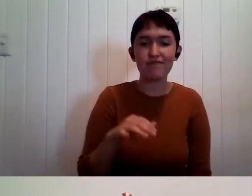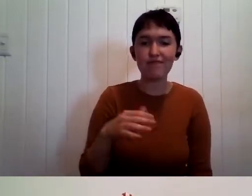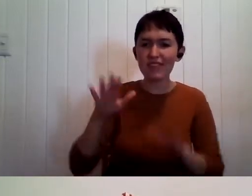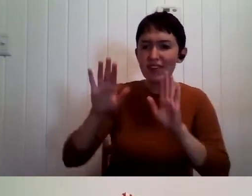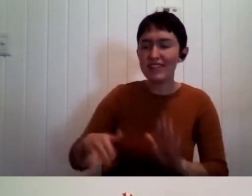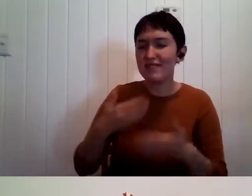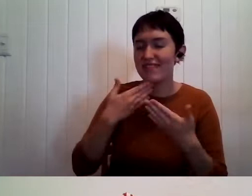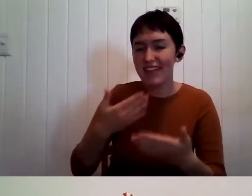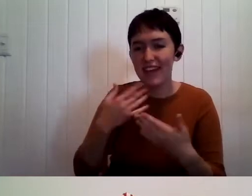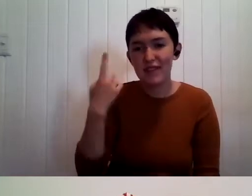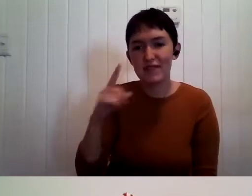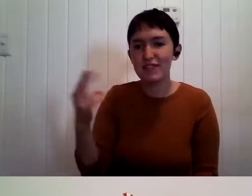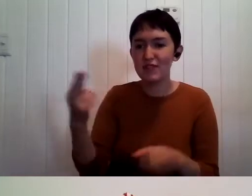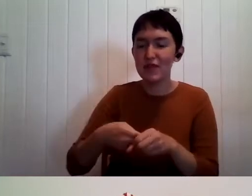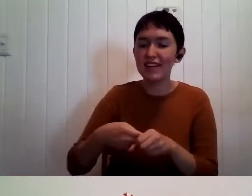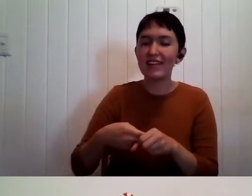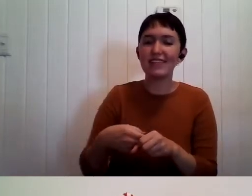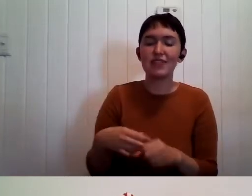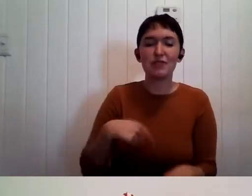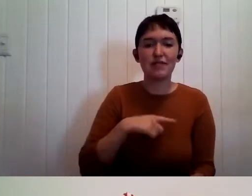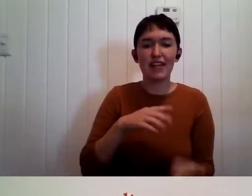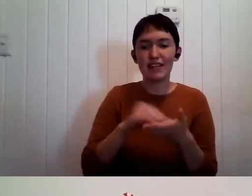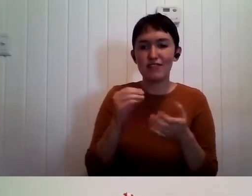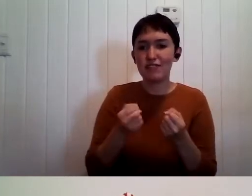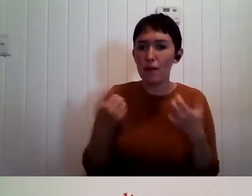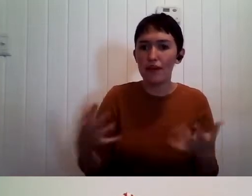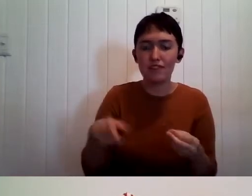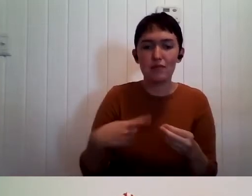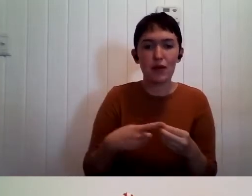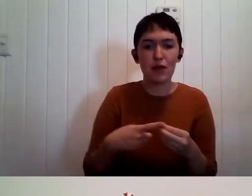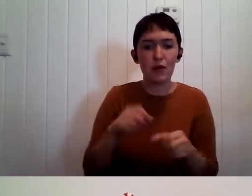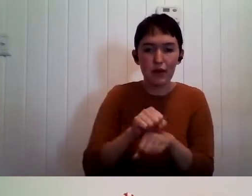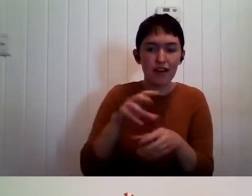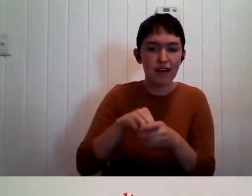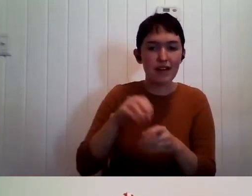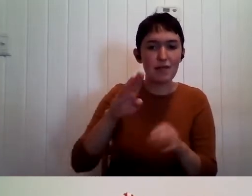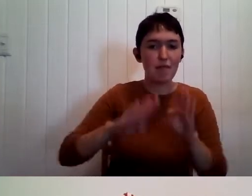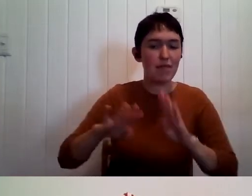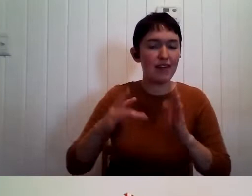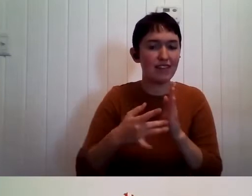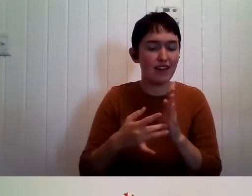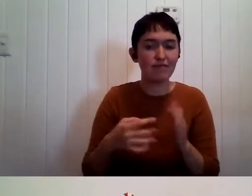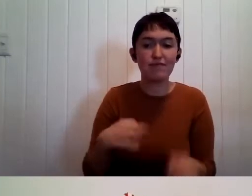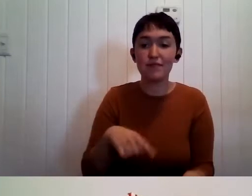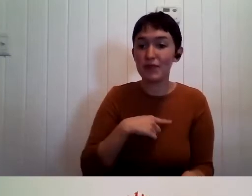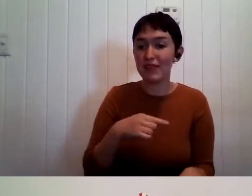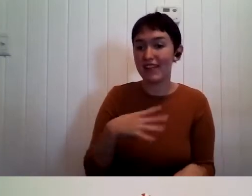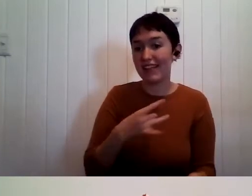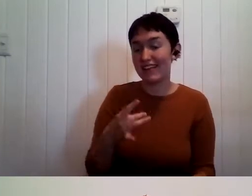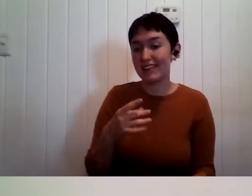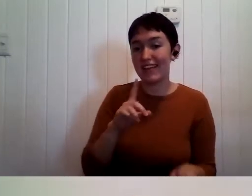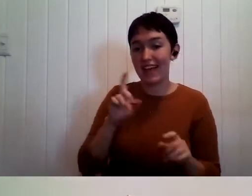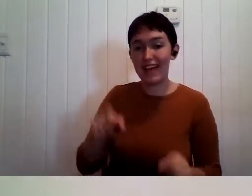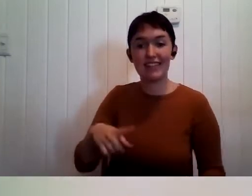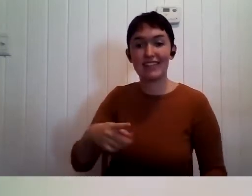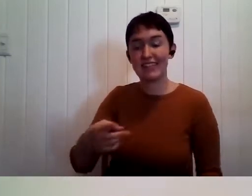joining us today. This was super, super cool. We learned so much about working in biotech, and we like to ask everyone the same 2 questions at the end of these sessions.